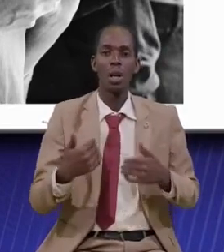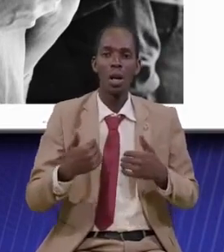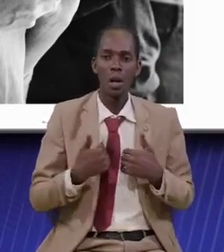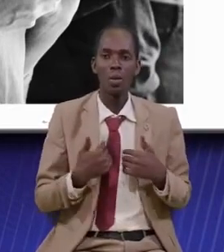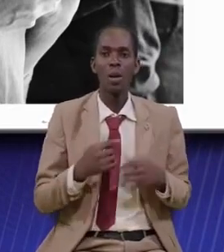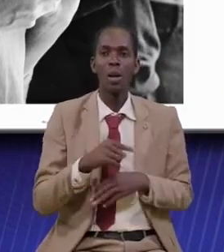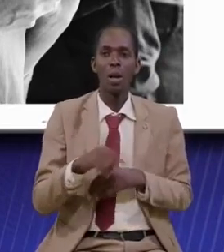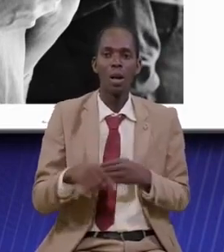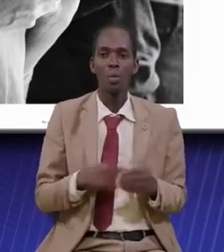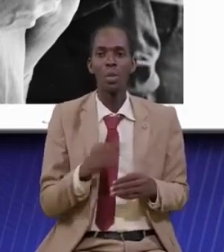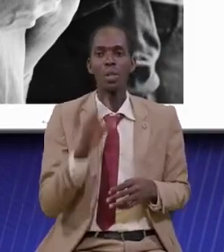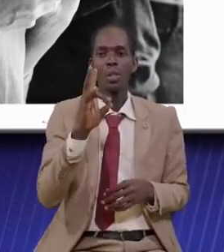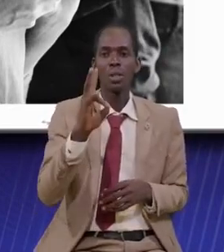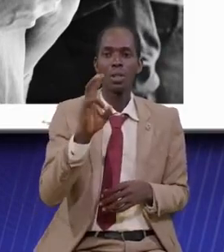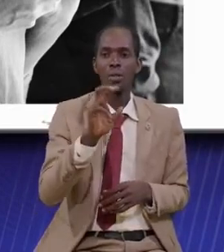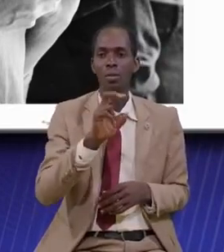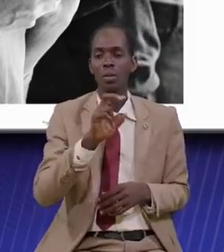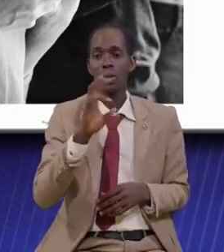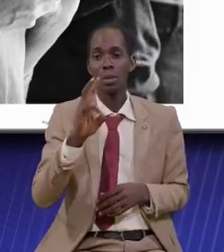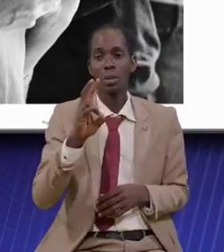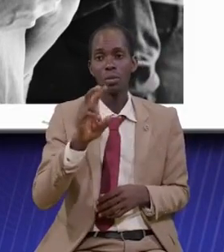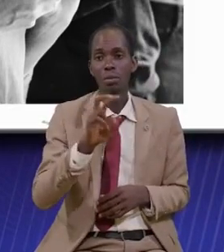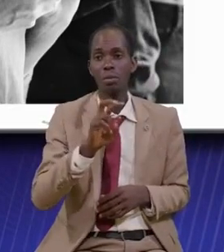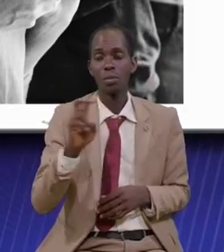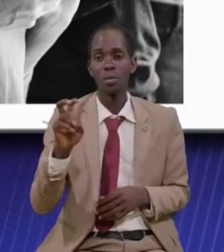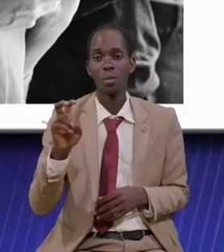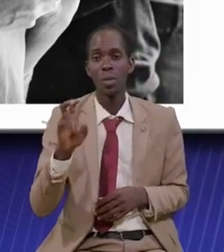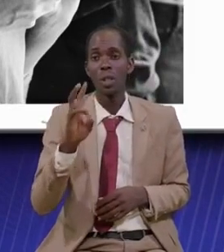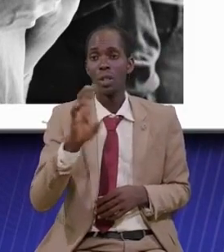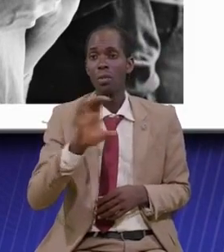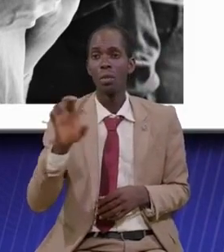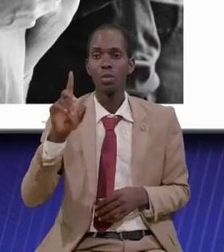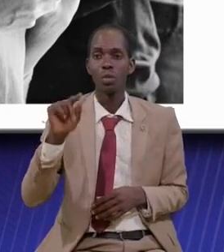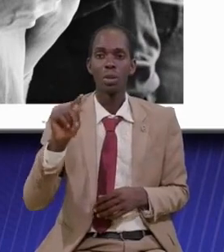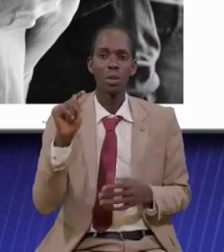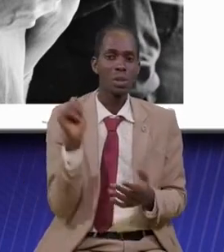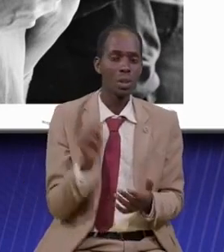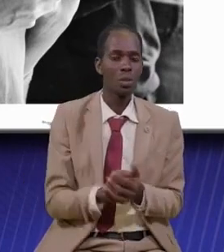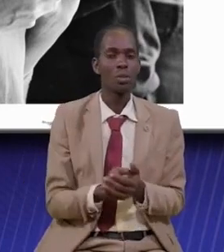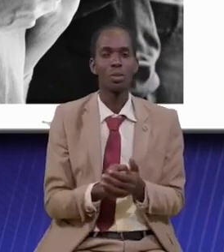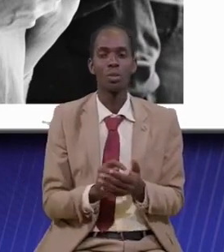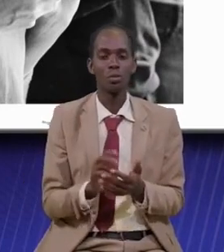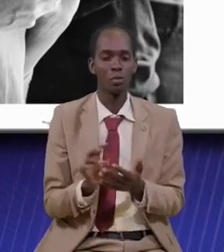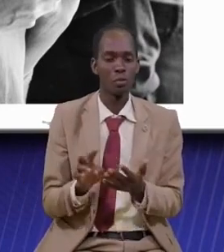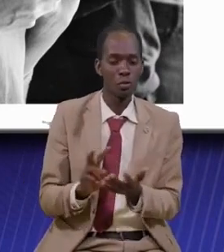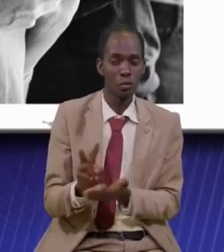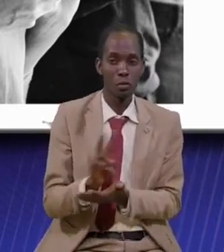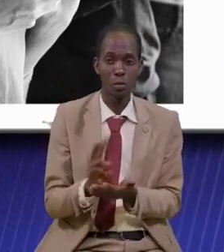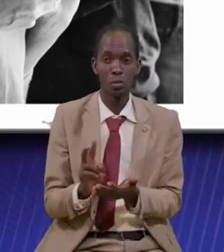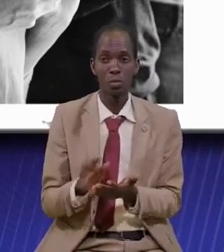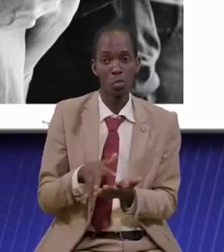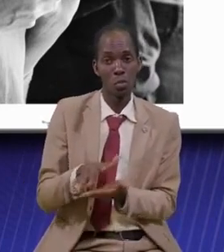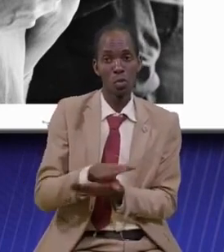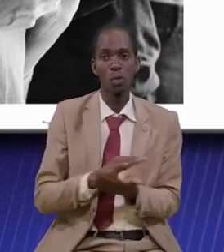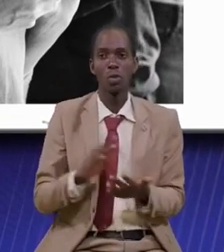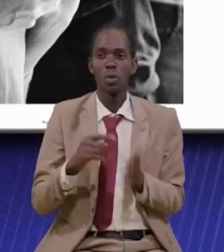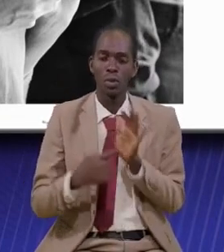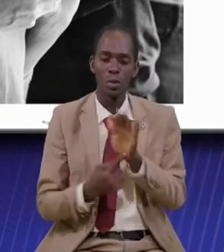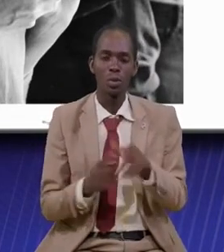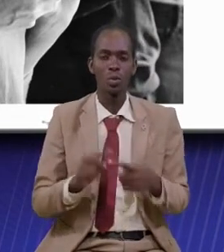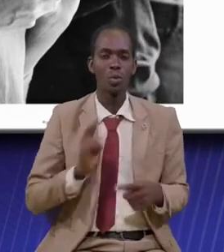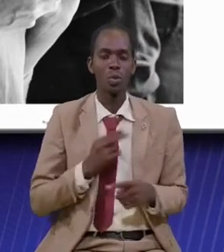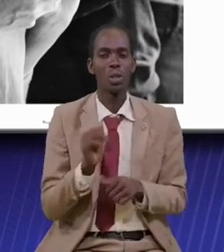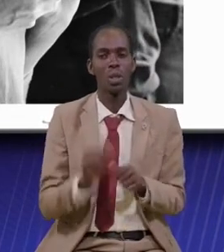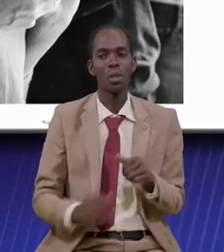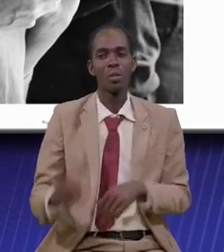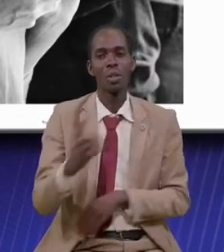720,000 hours of video being thrown at us every day. So we see the moral decadence in society. Brethren,